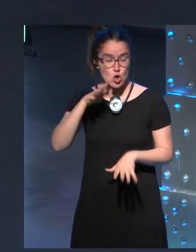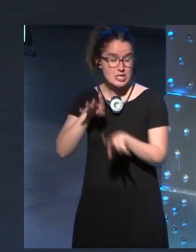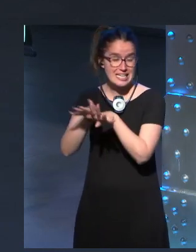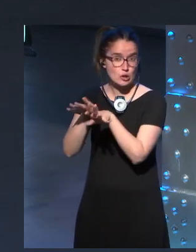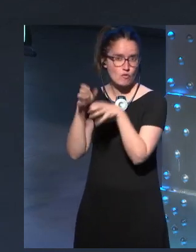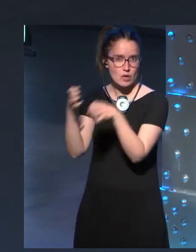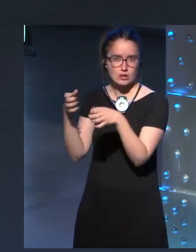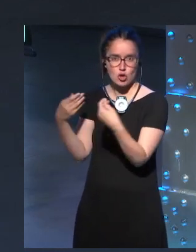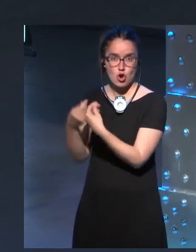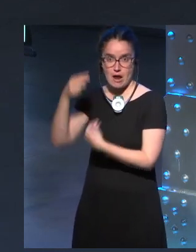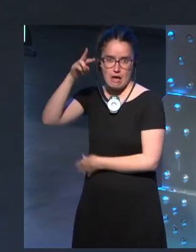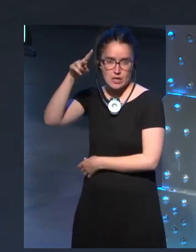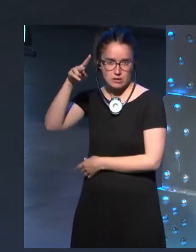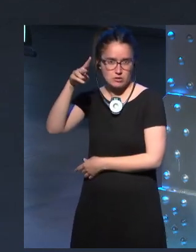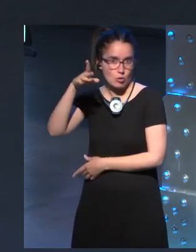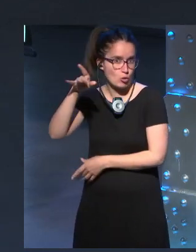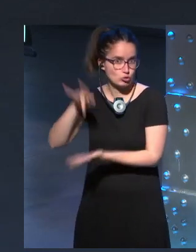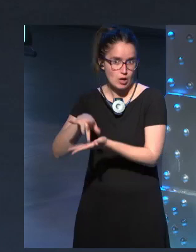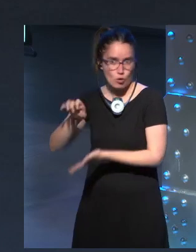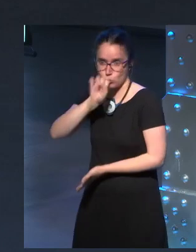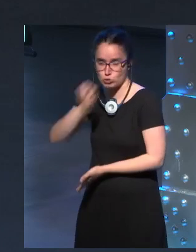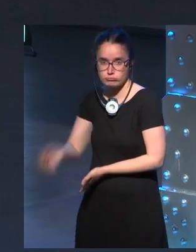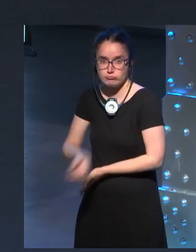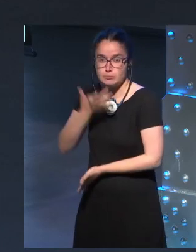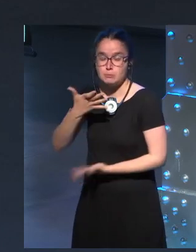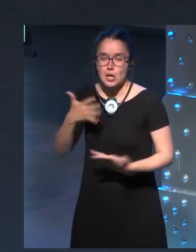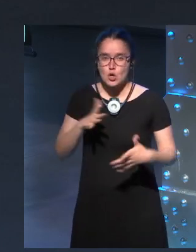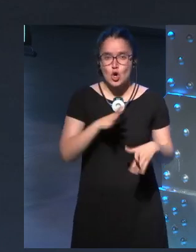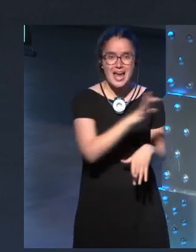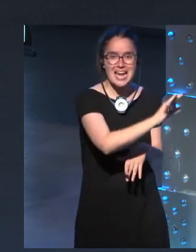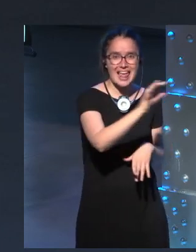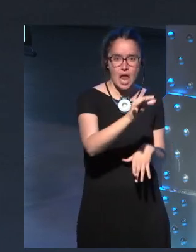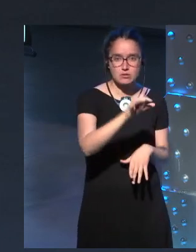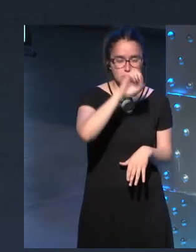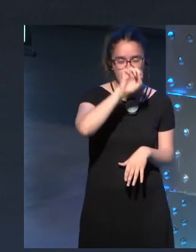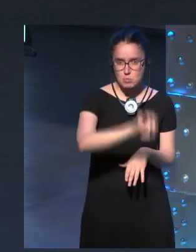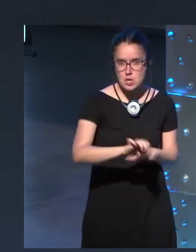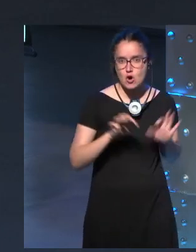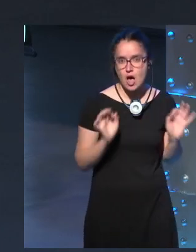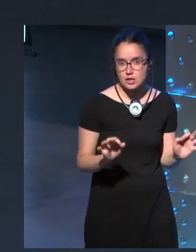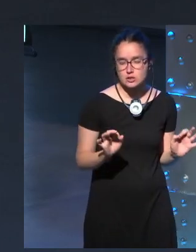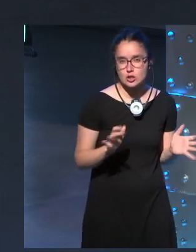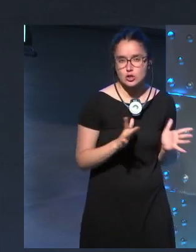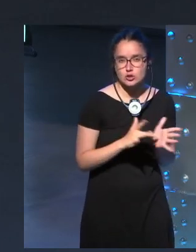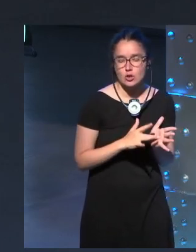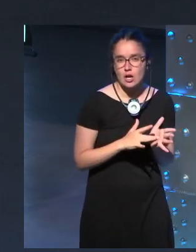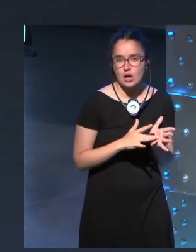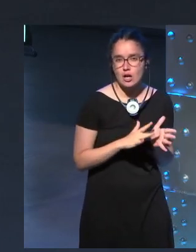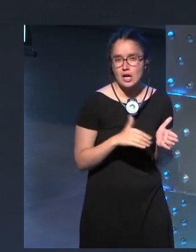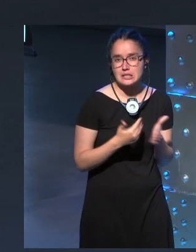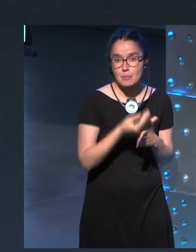Bilbao, because I'm very critic with my team, as usually happens to many supporters. But in the case of Real